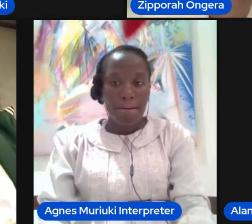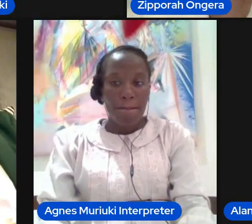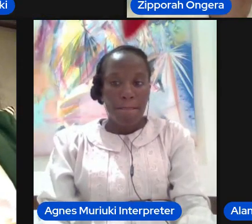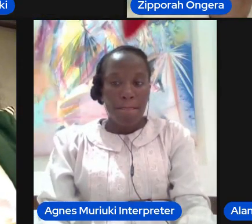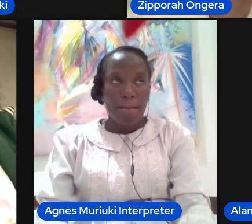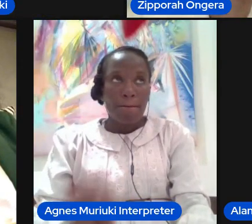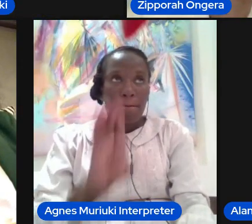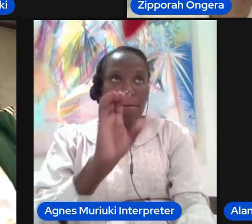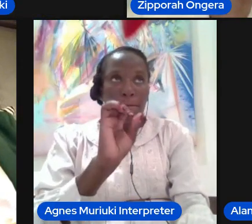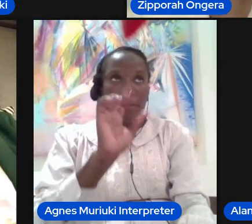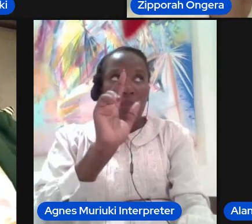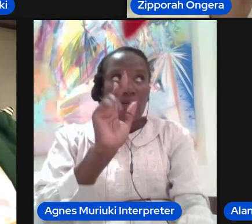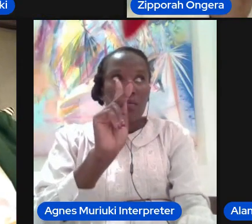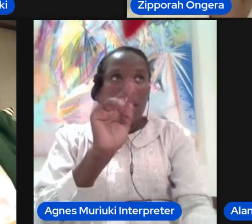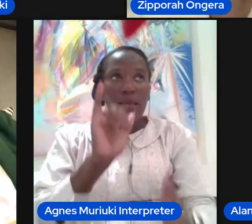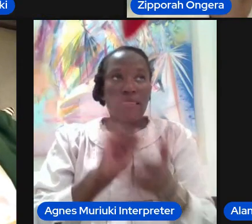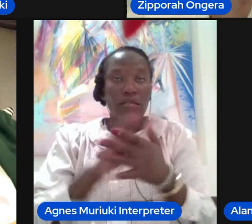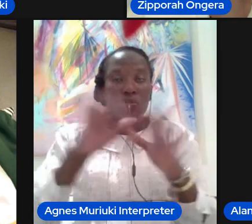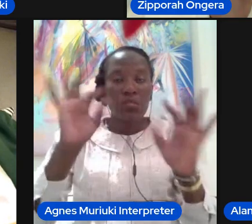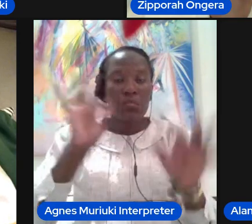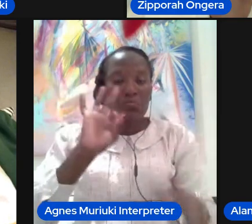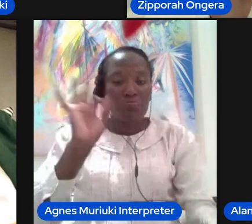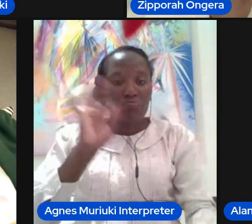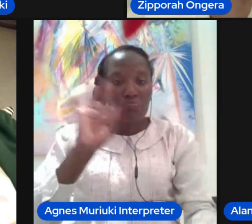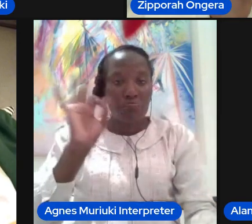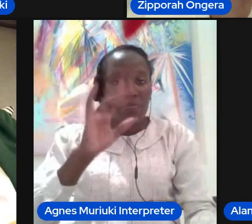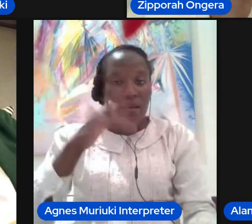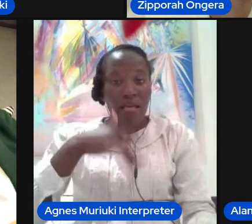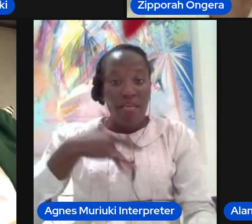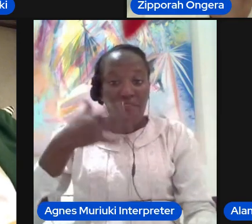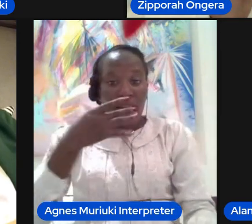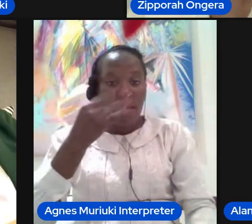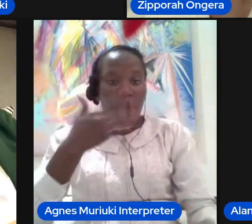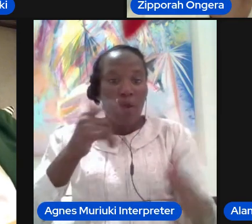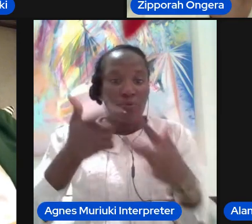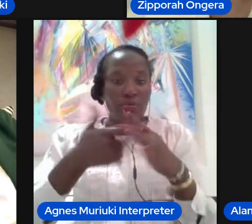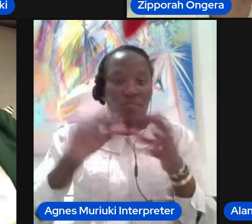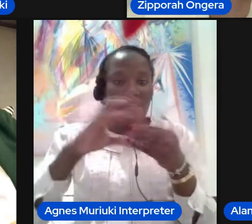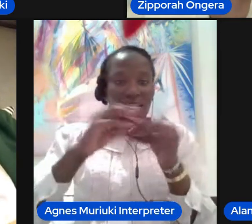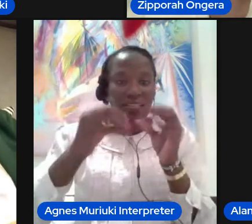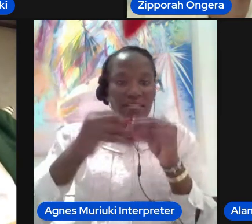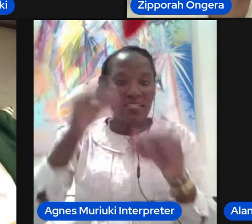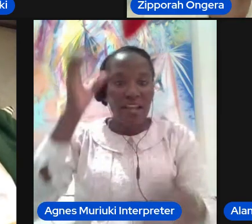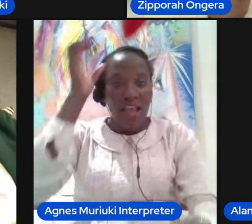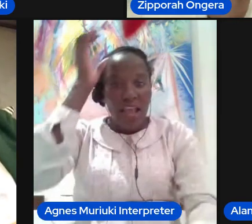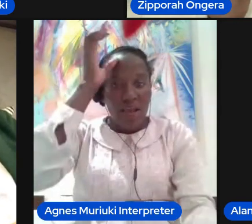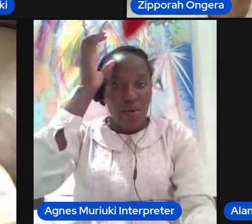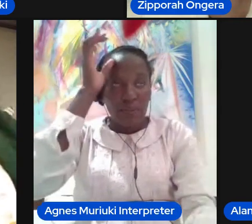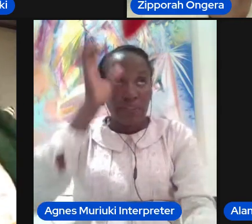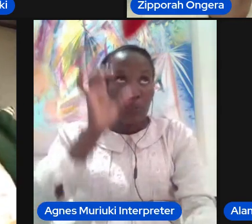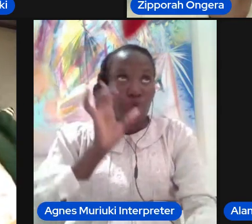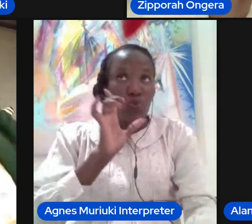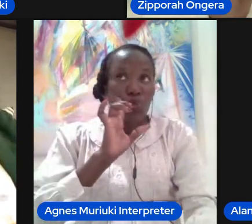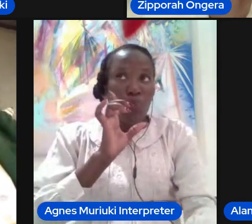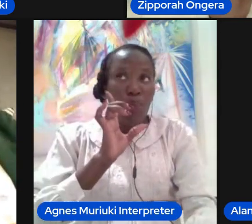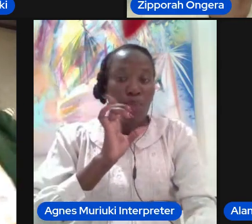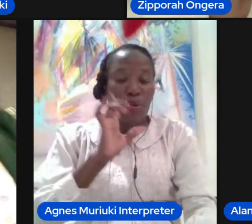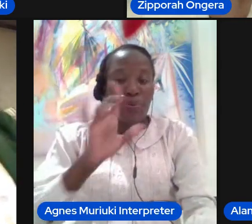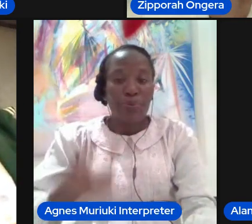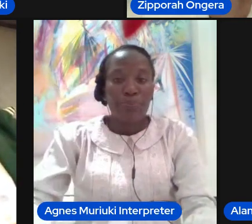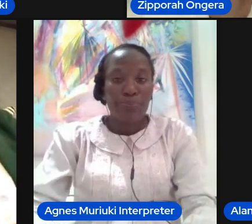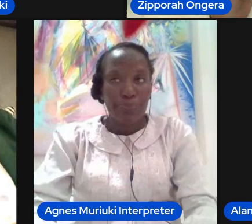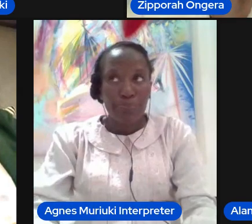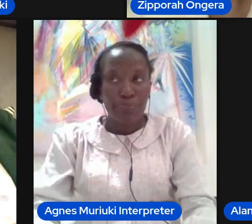Okay. That was amazing. I feel like I can start creating content tomorrow, right? um, You should.